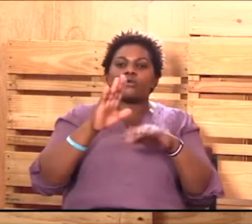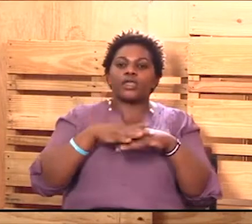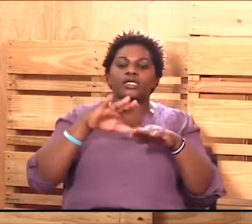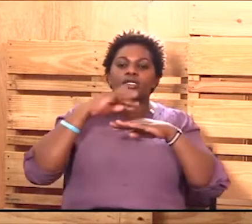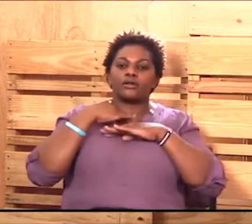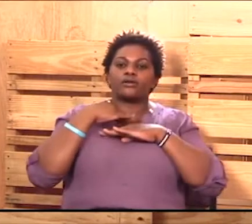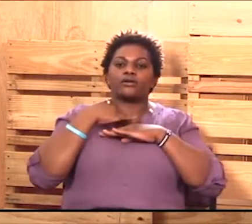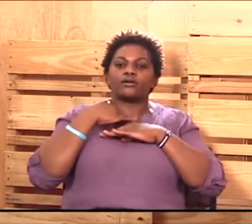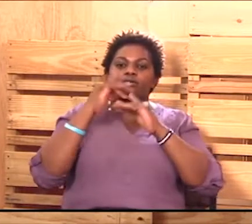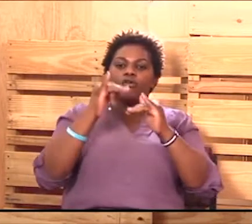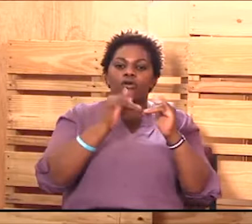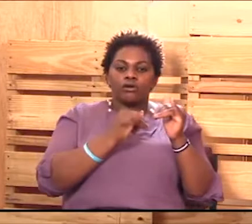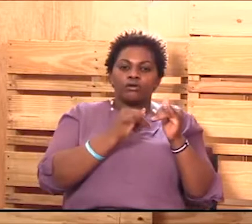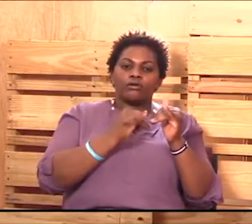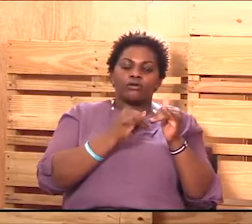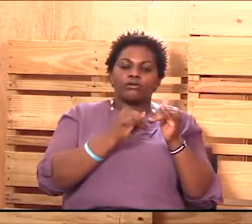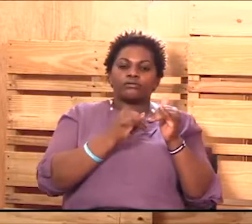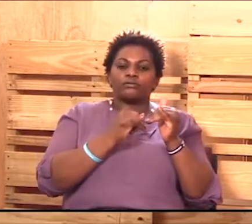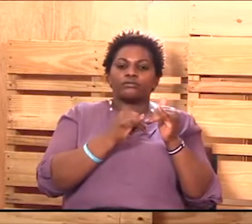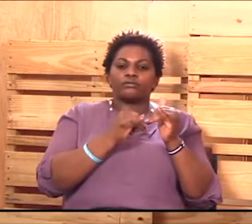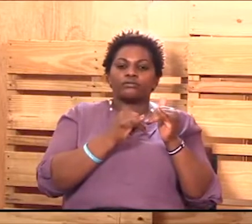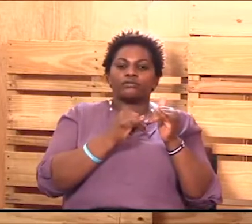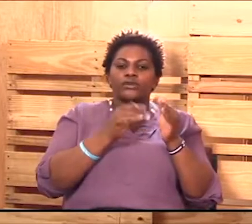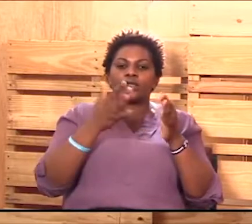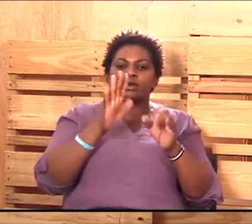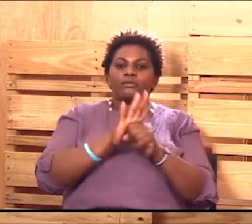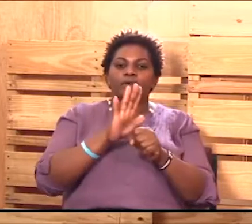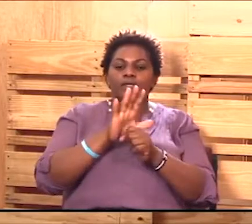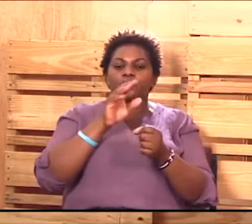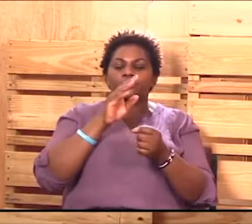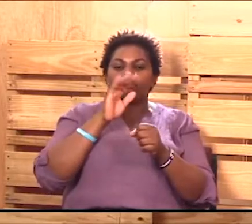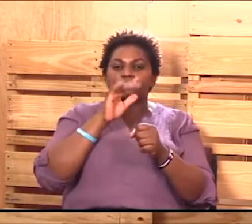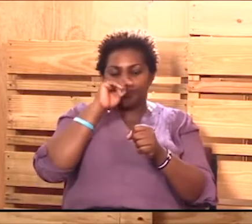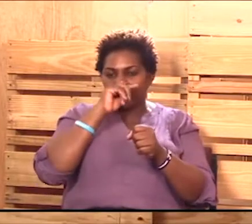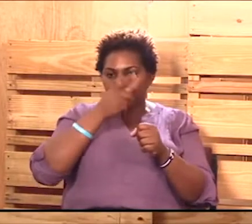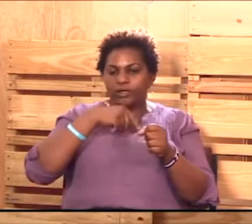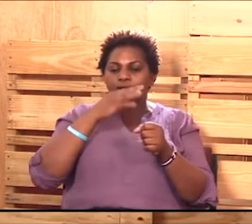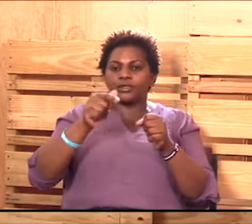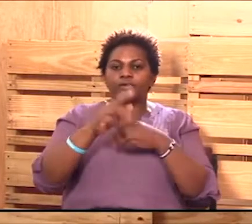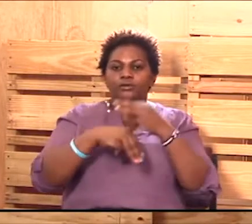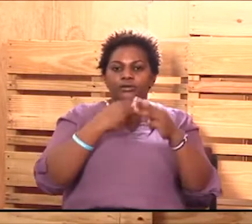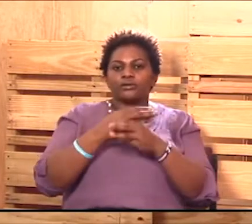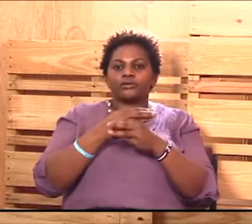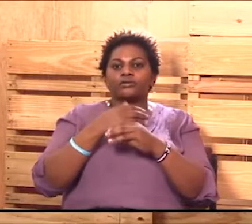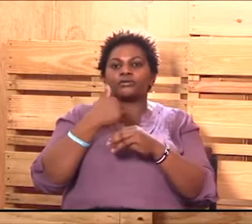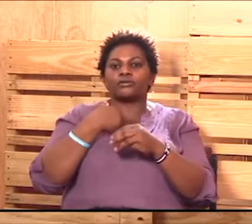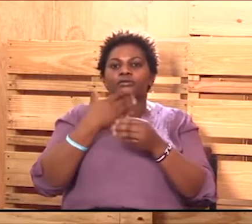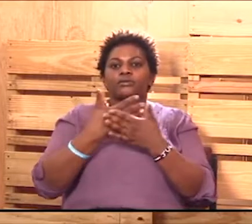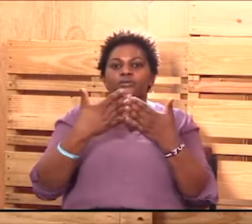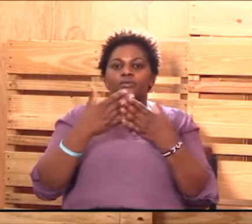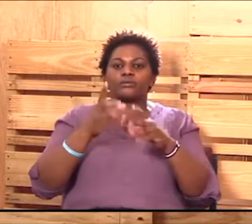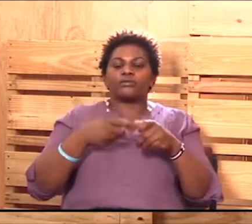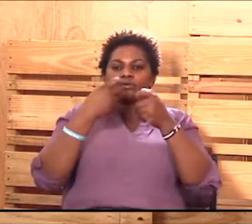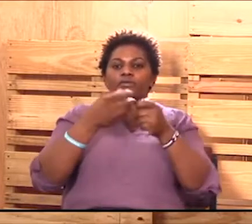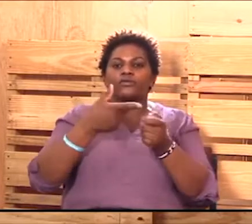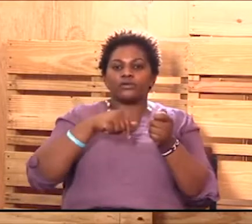enough for each one of us, O God. No matter how many billions we are in this world, you have something to